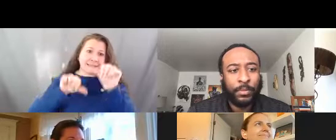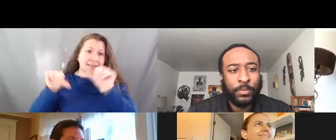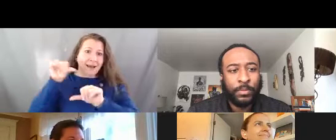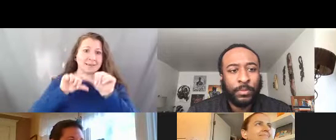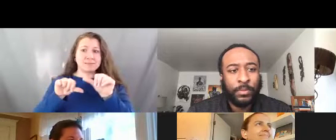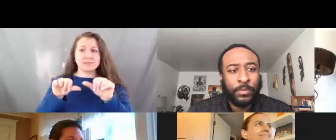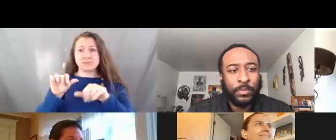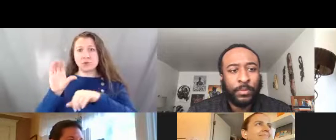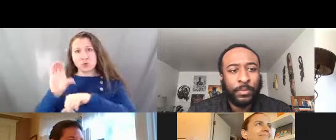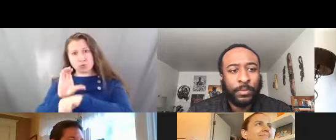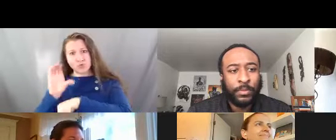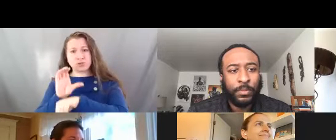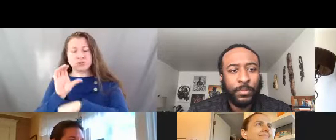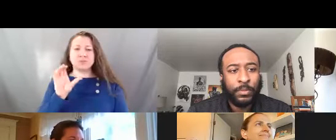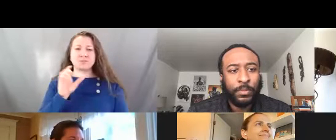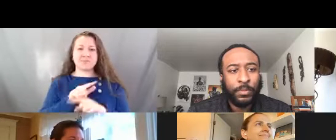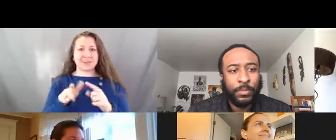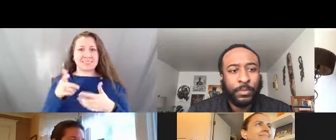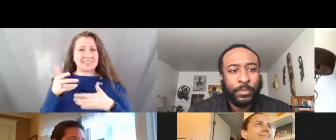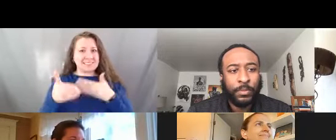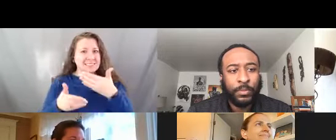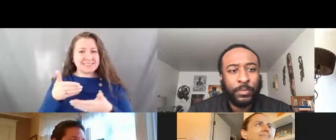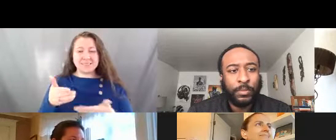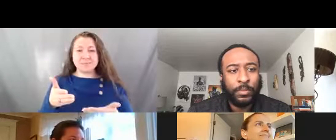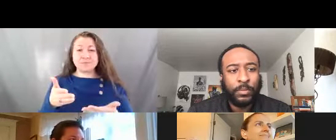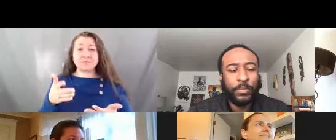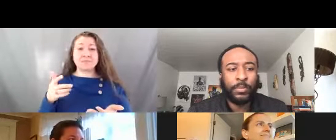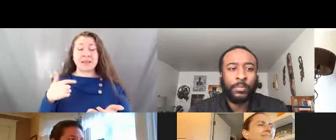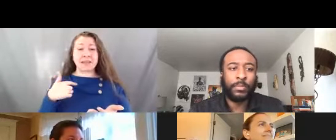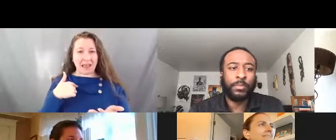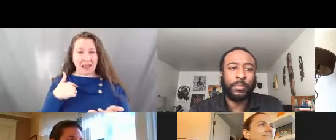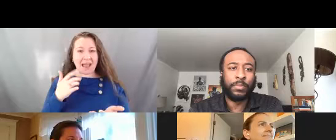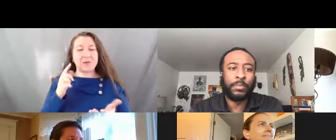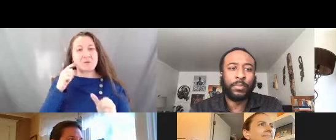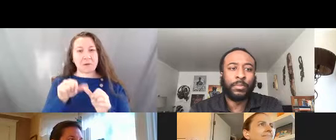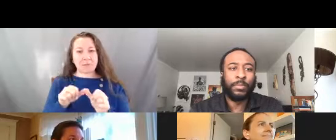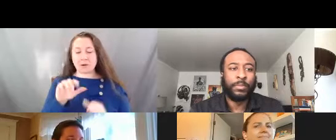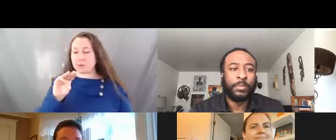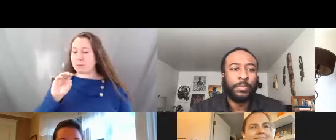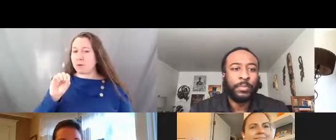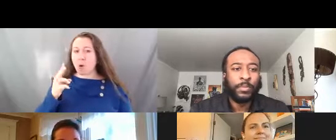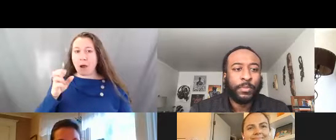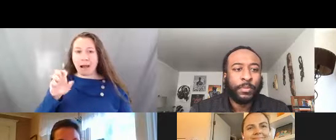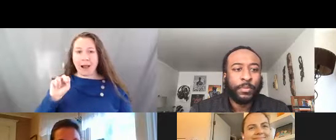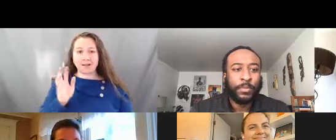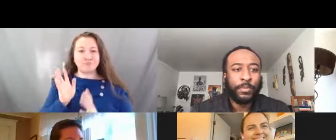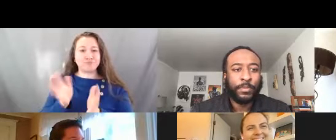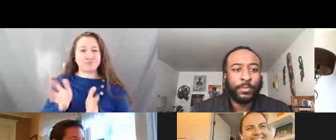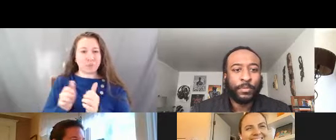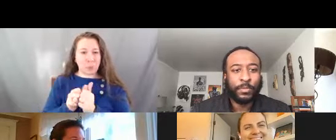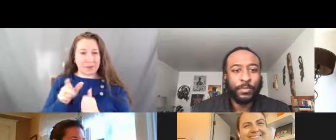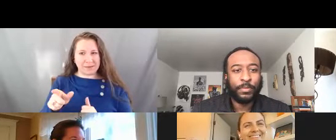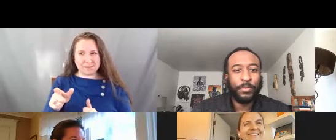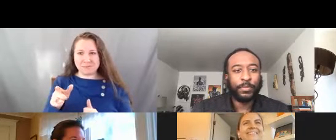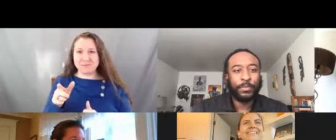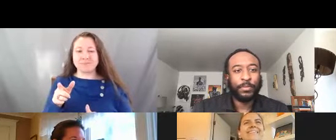colleges. I came to RIT and I remember speaking to Mohan. I don't know if he's still there. And he was the one who had